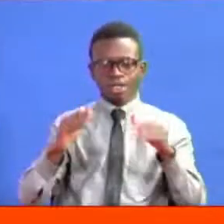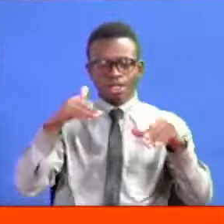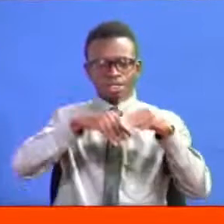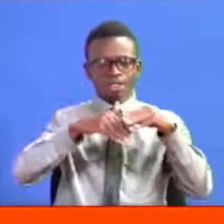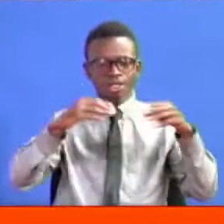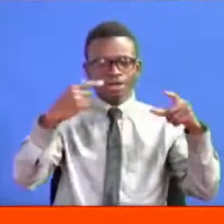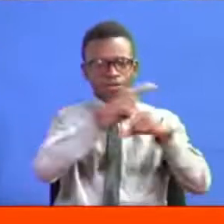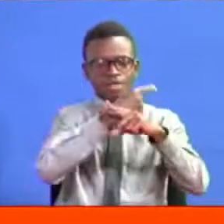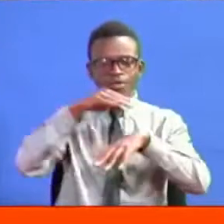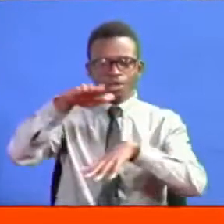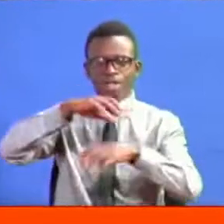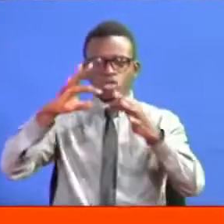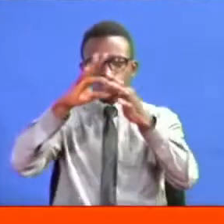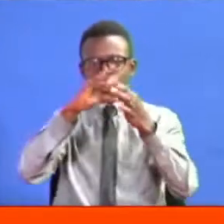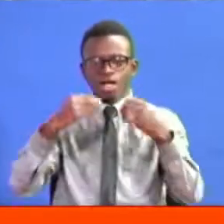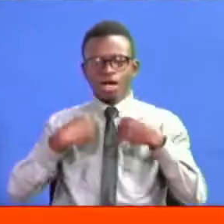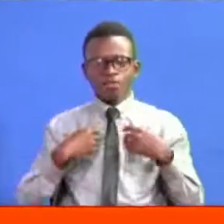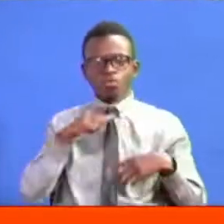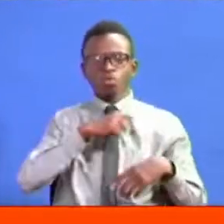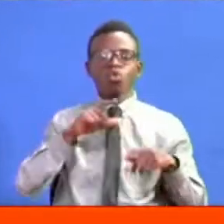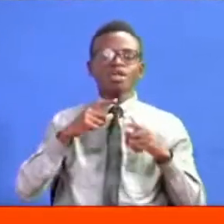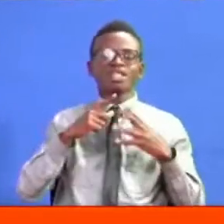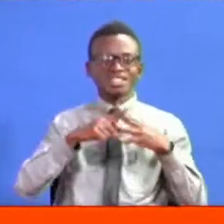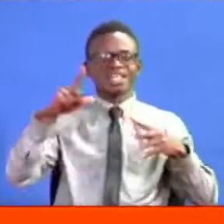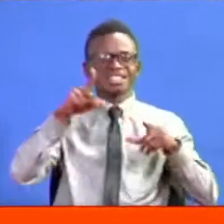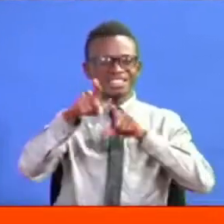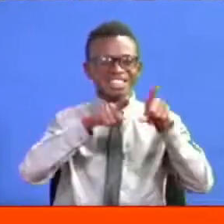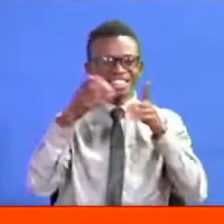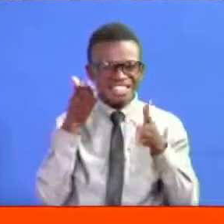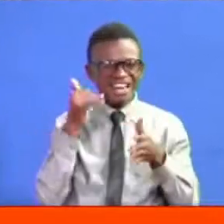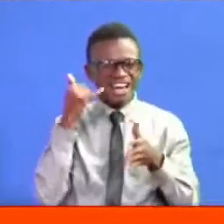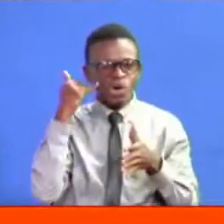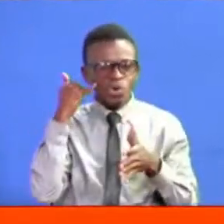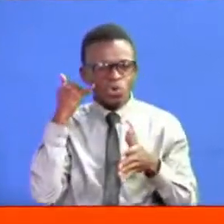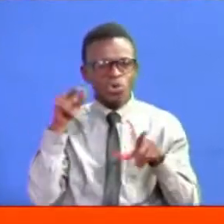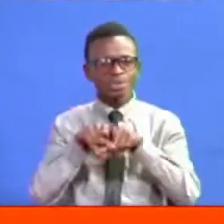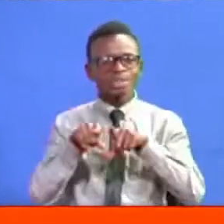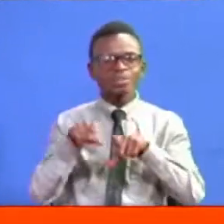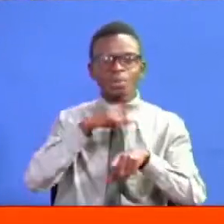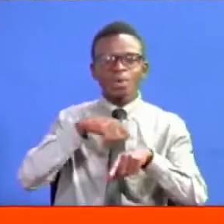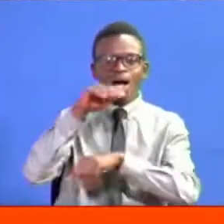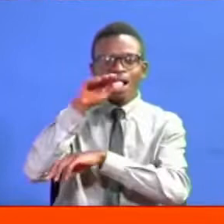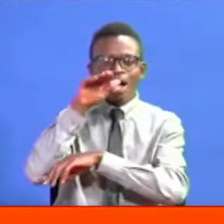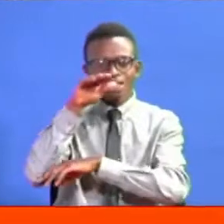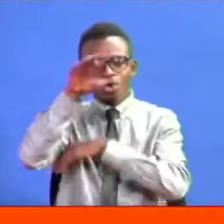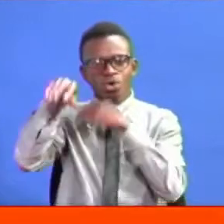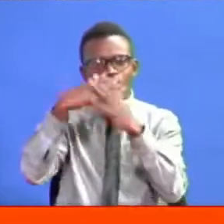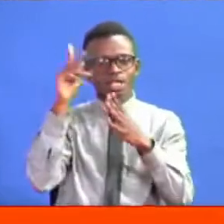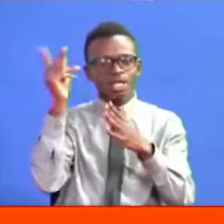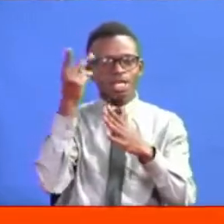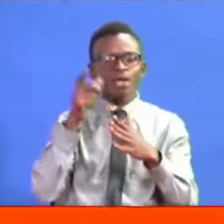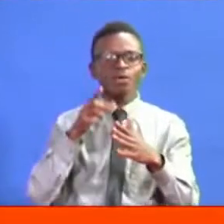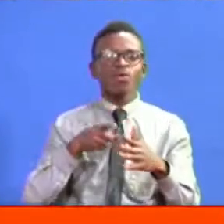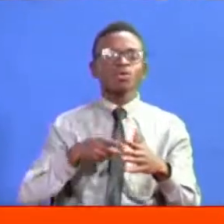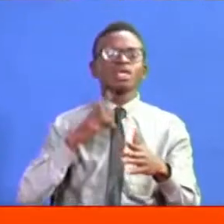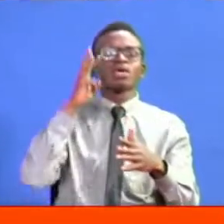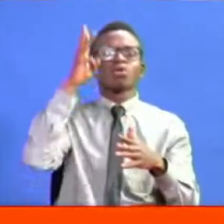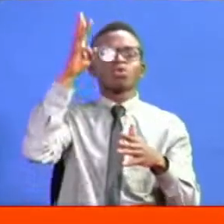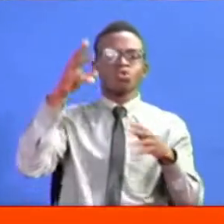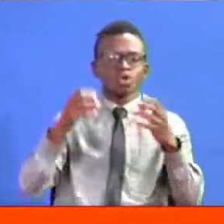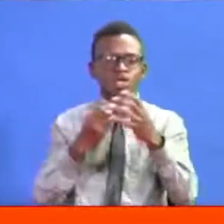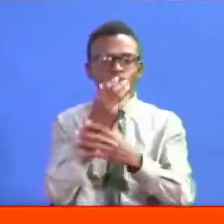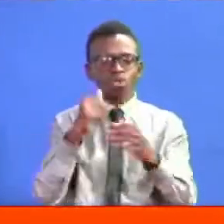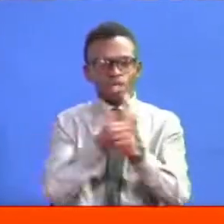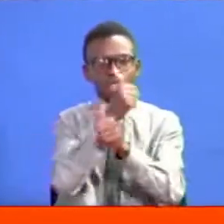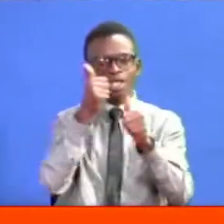united. Tulianza hii safari hapa Nakuru na tuliambia Kenya hatutarudisha Kenya nyuma,